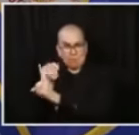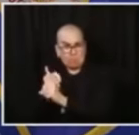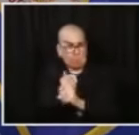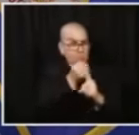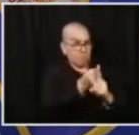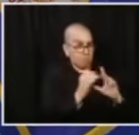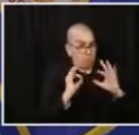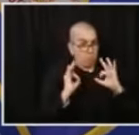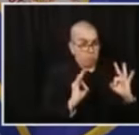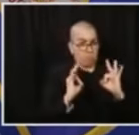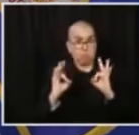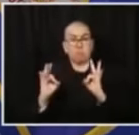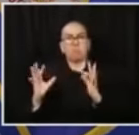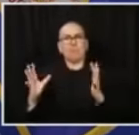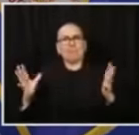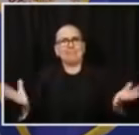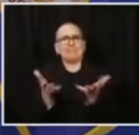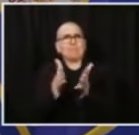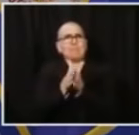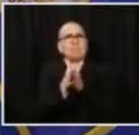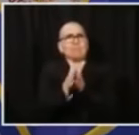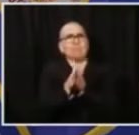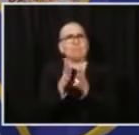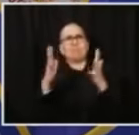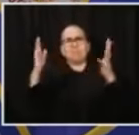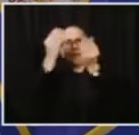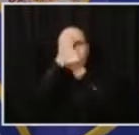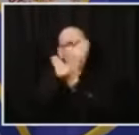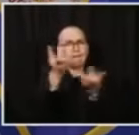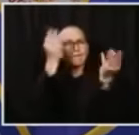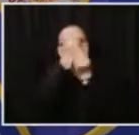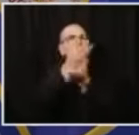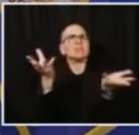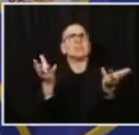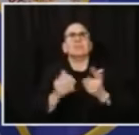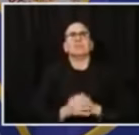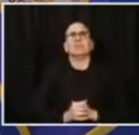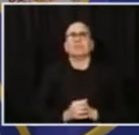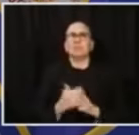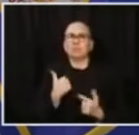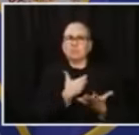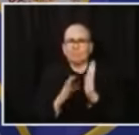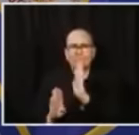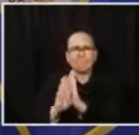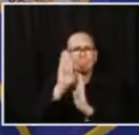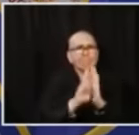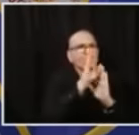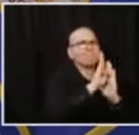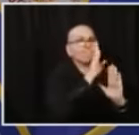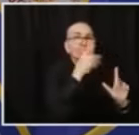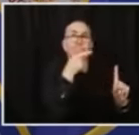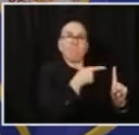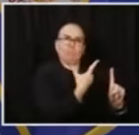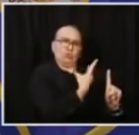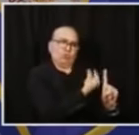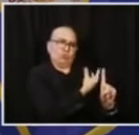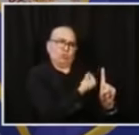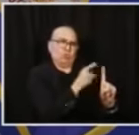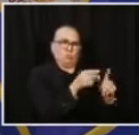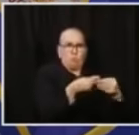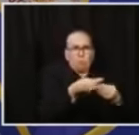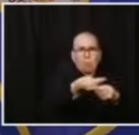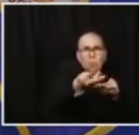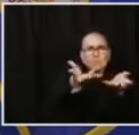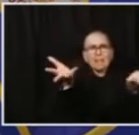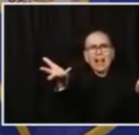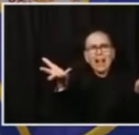promoting justice, and promoting transparency, we began to develop a plan for vaccine allocation in Minnesota. The group